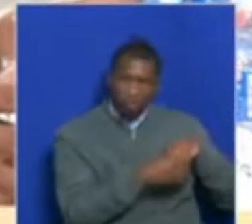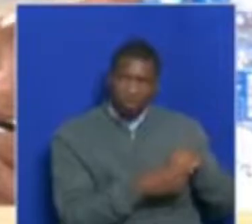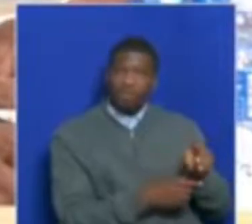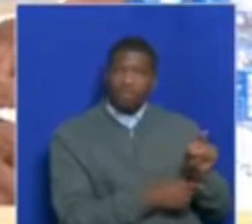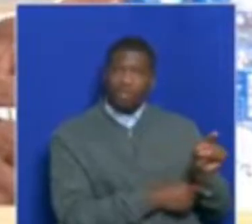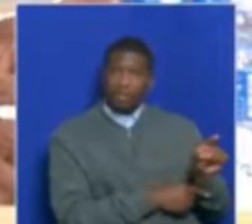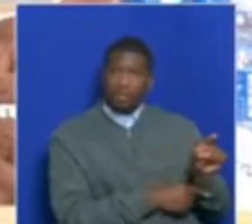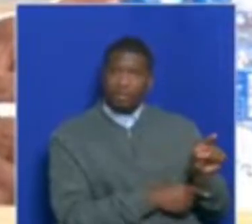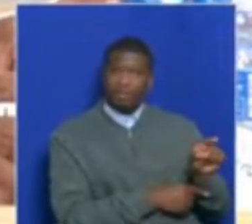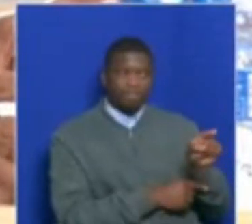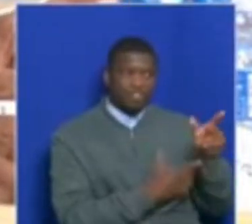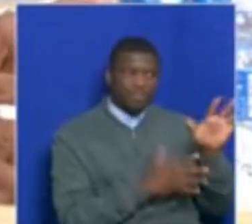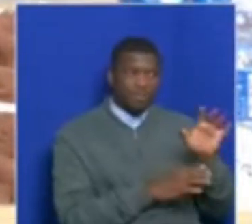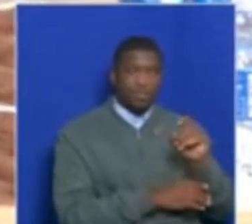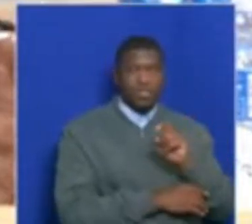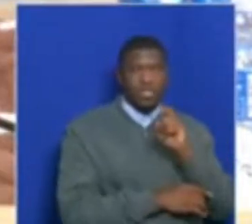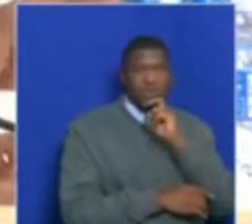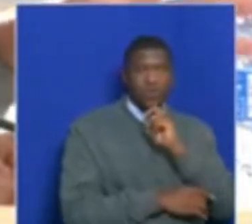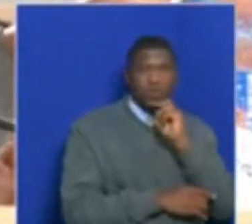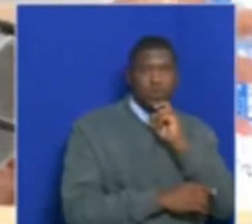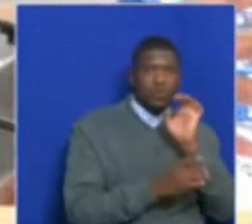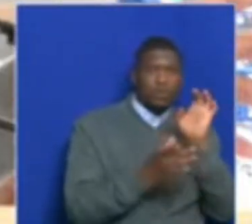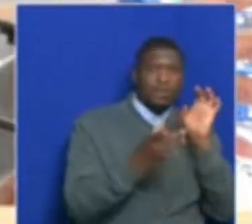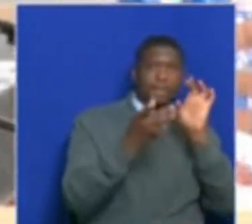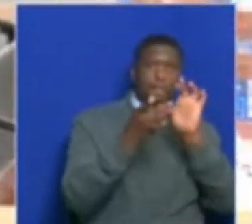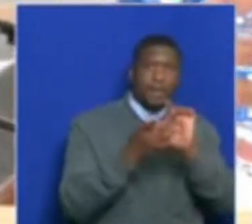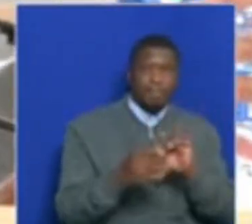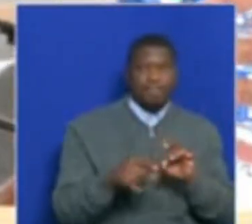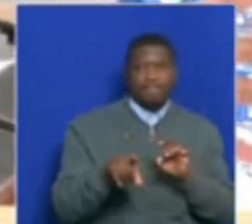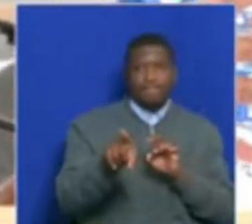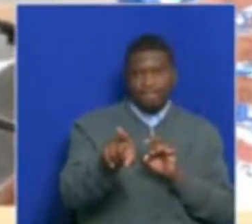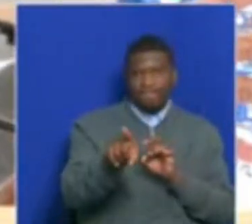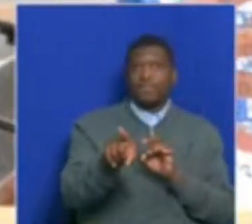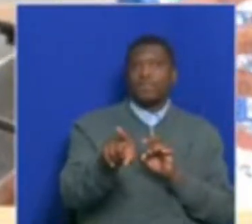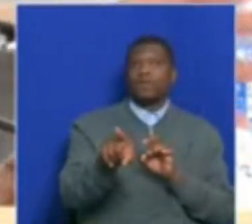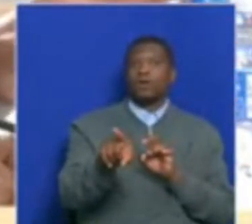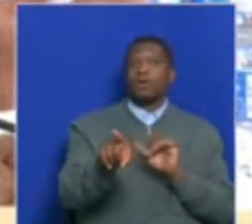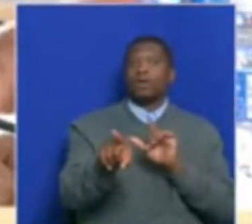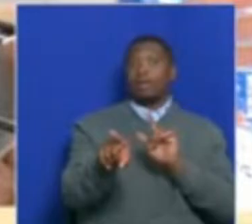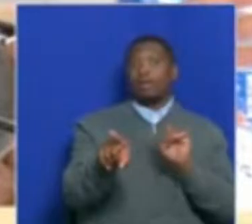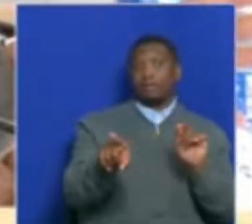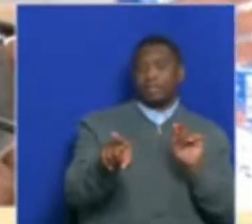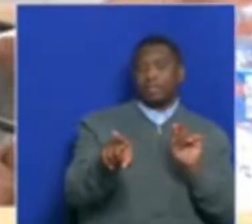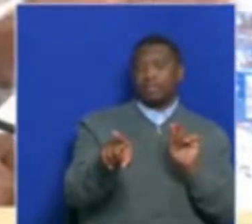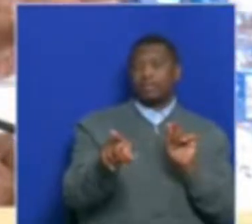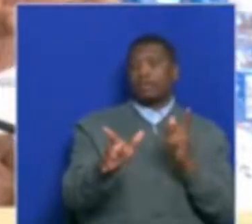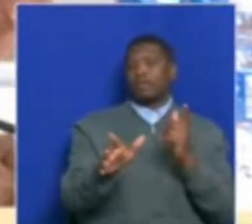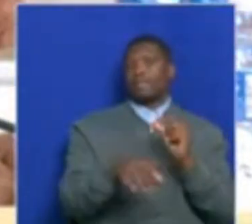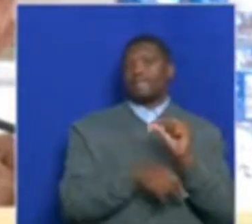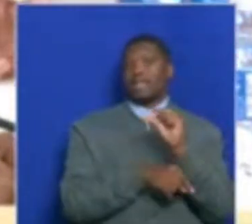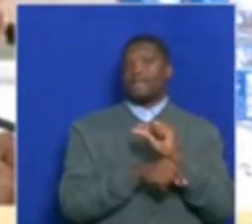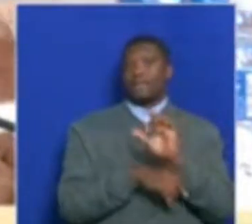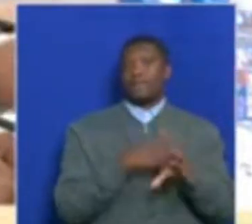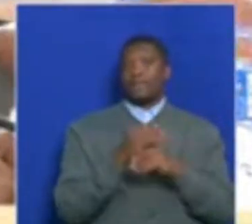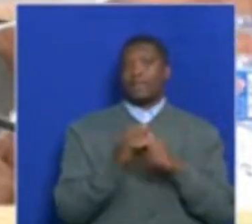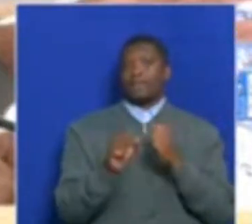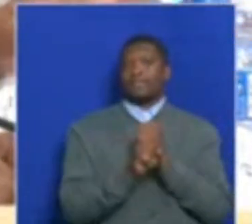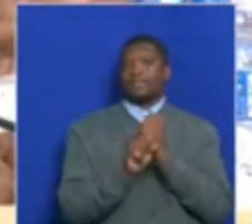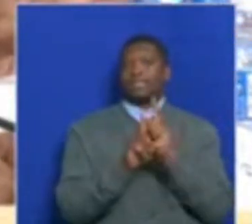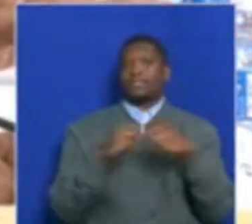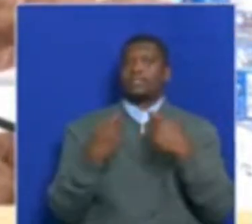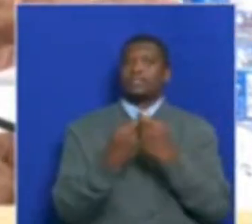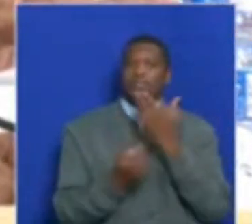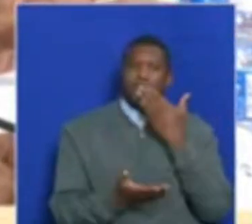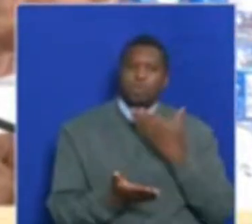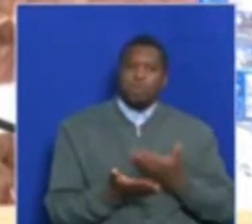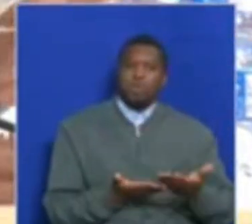utilizing Colonel Govender and his task team for that purpose? Because that connection